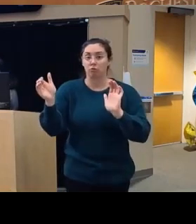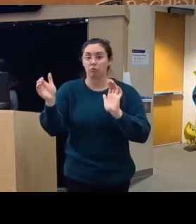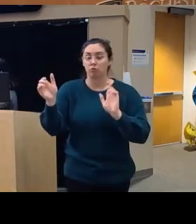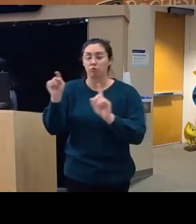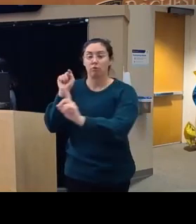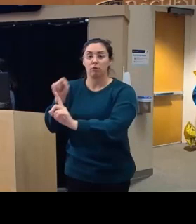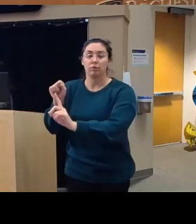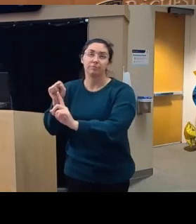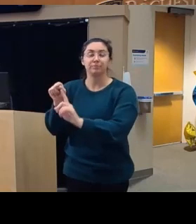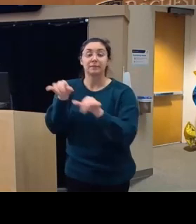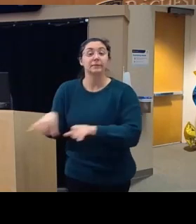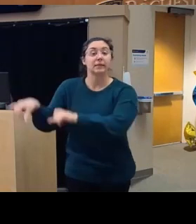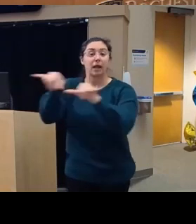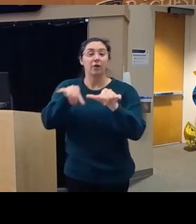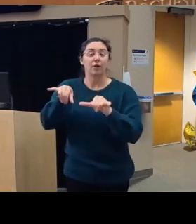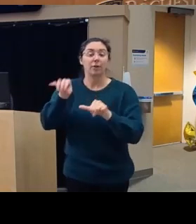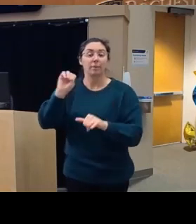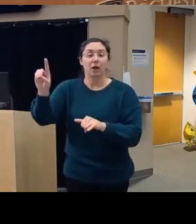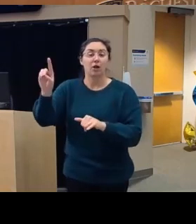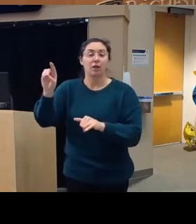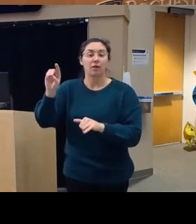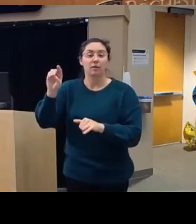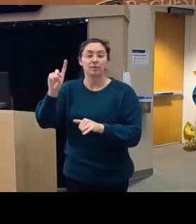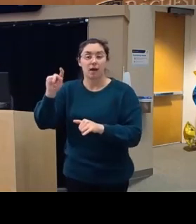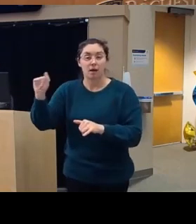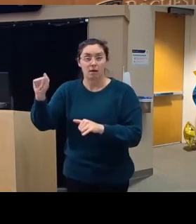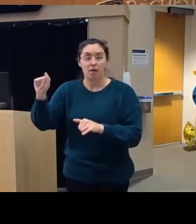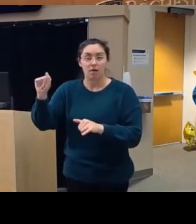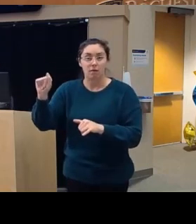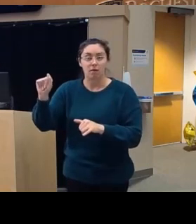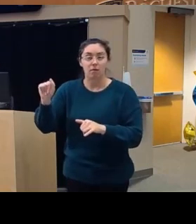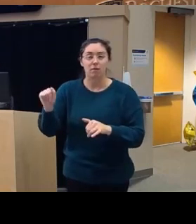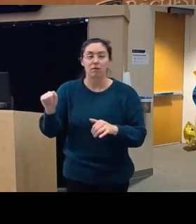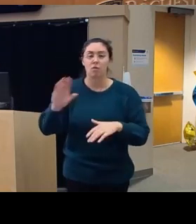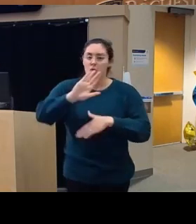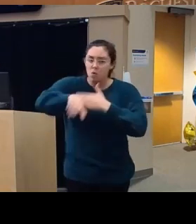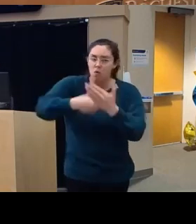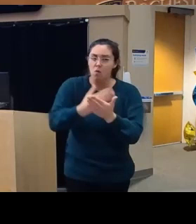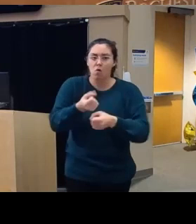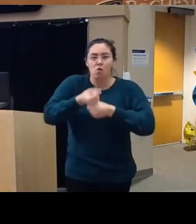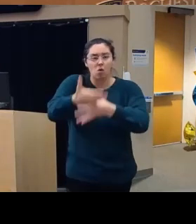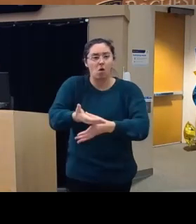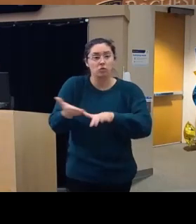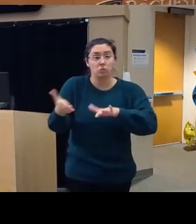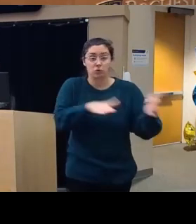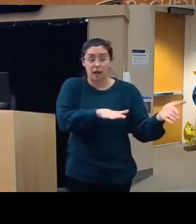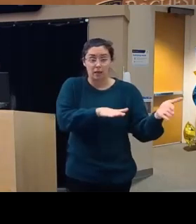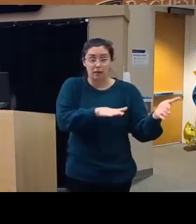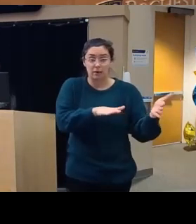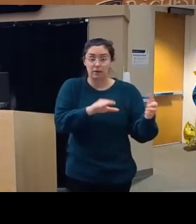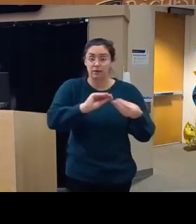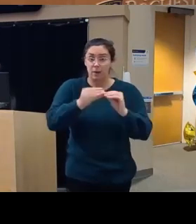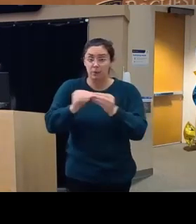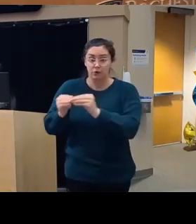to kind of standard Maryland data, we see that all-cause mortality and standardized